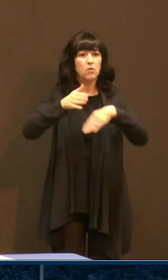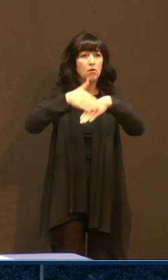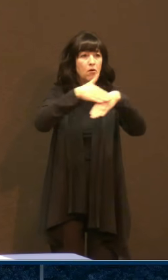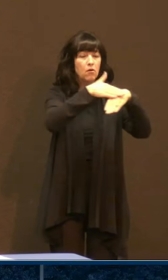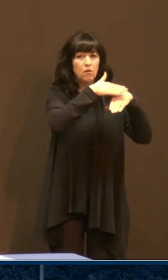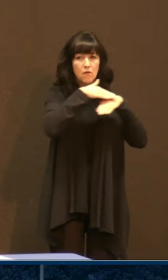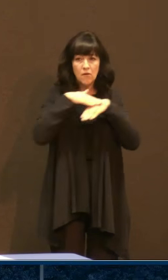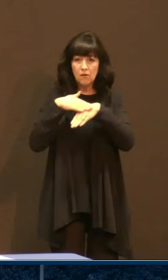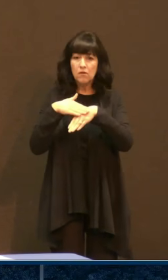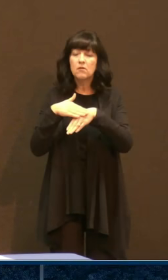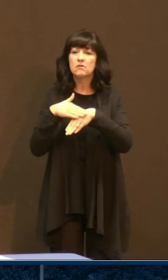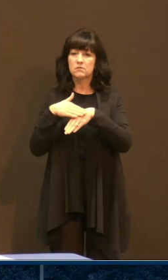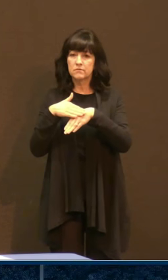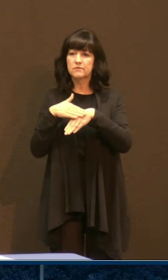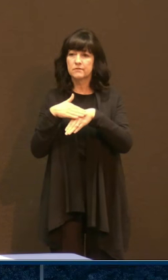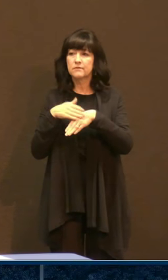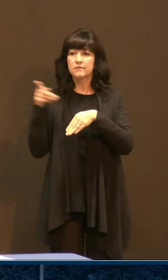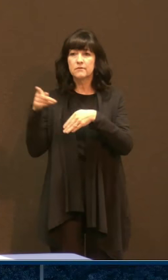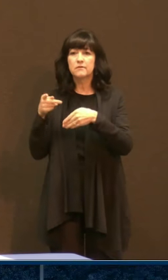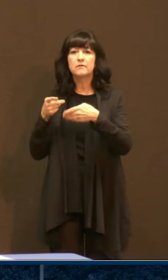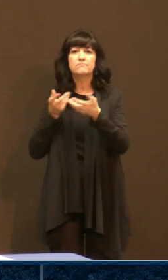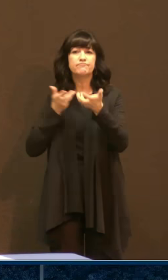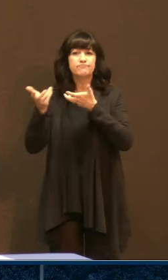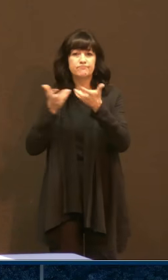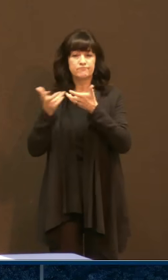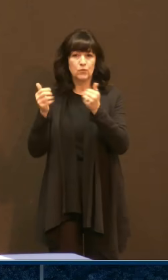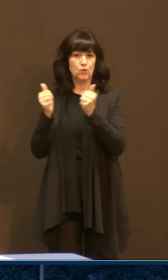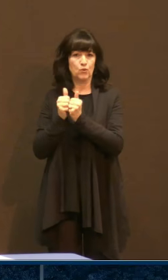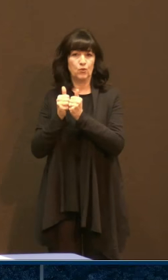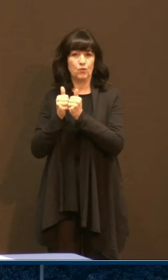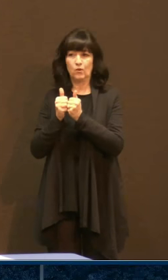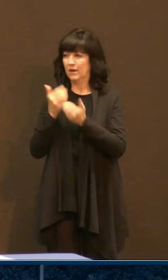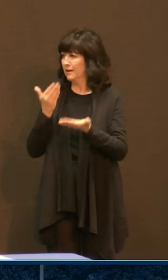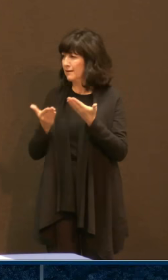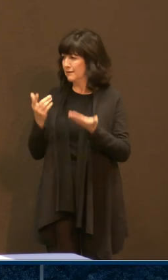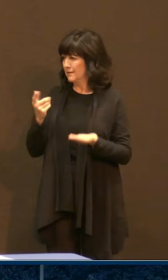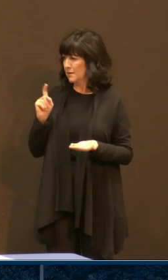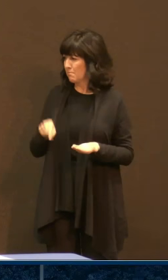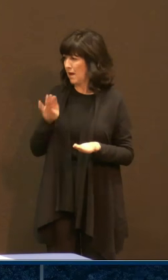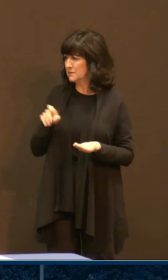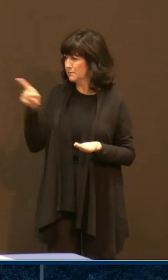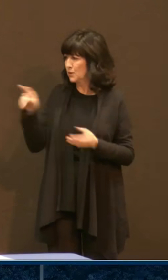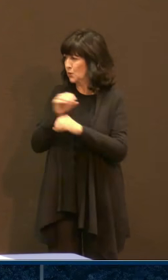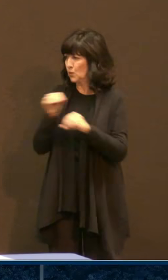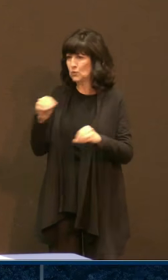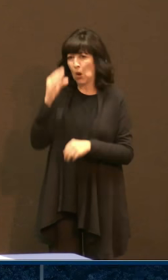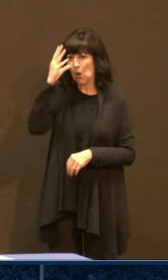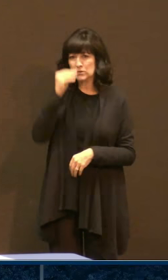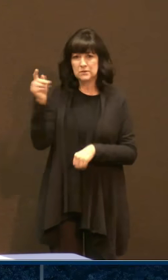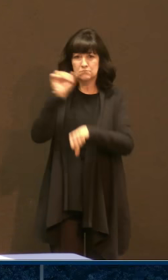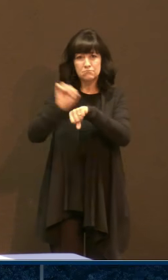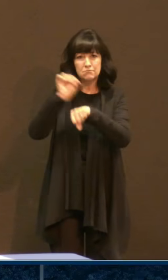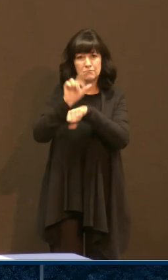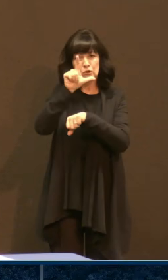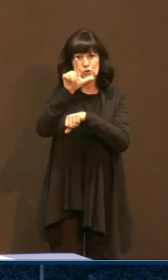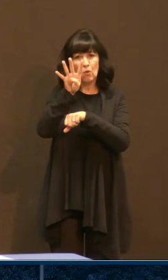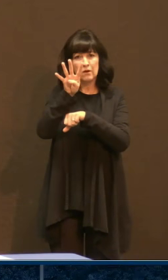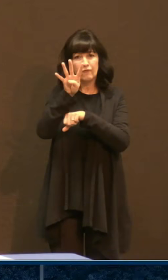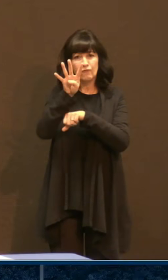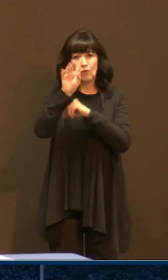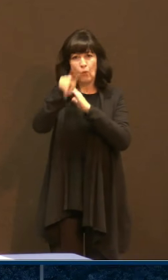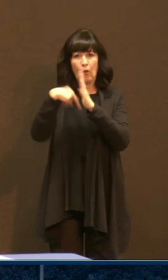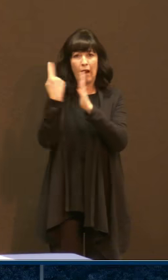engagement with elected officials, you must not sleep at night. That's the only thing I can think of, but you're doing a great